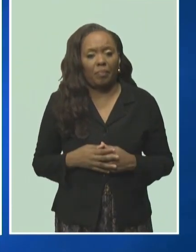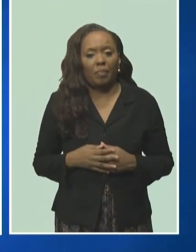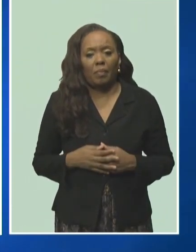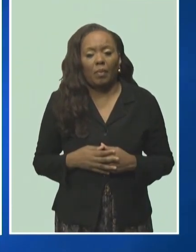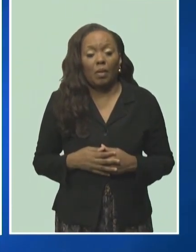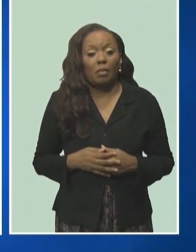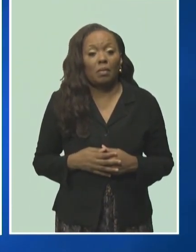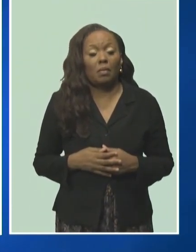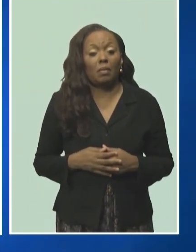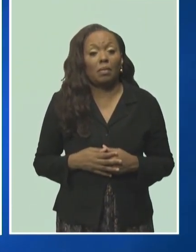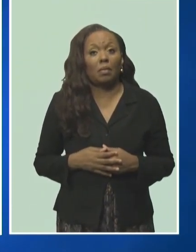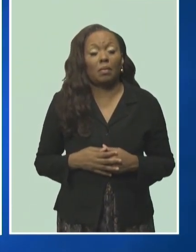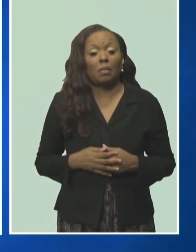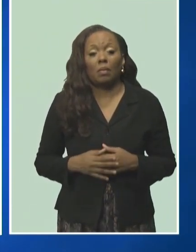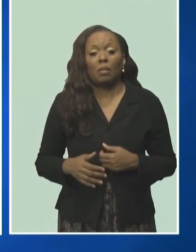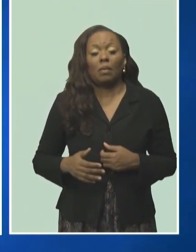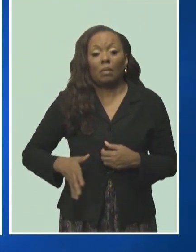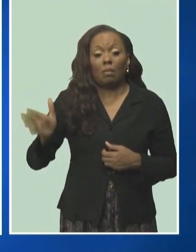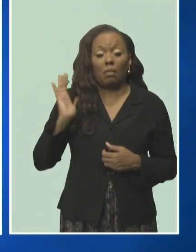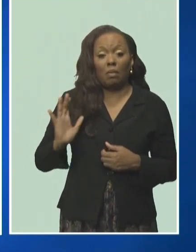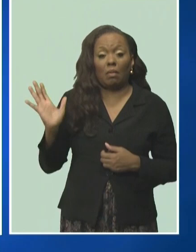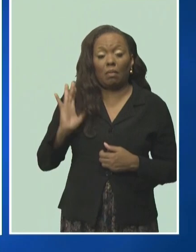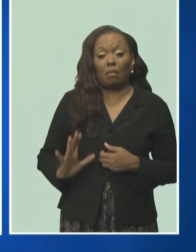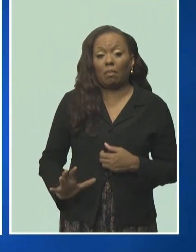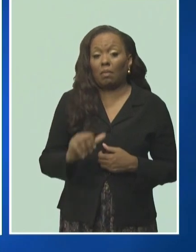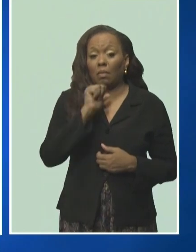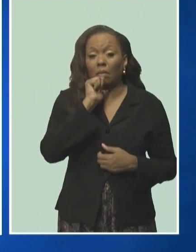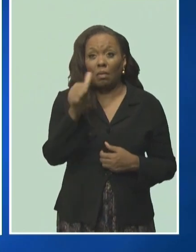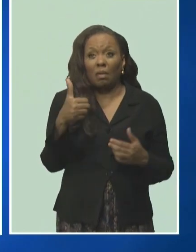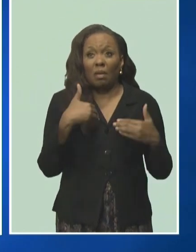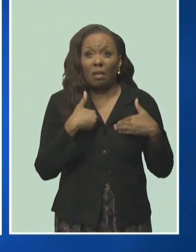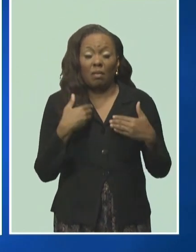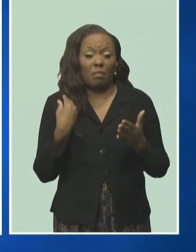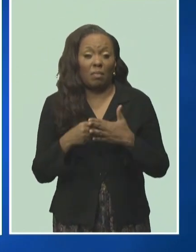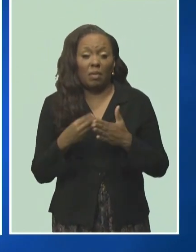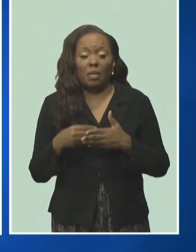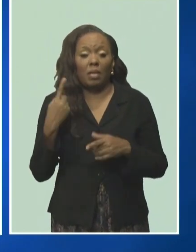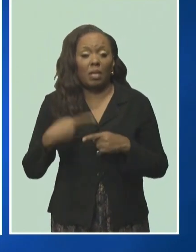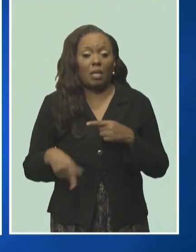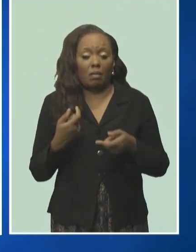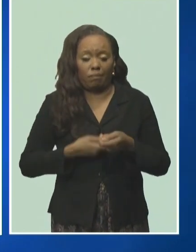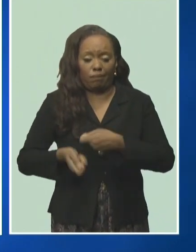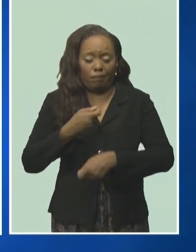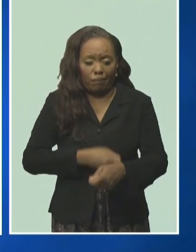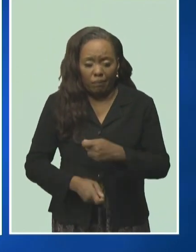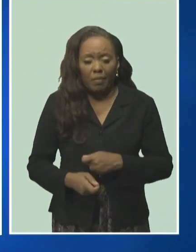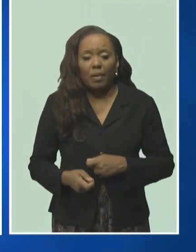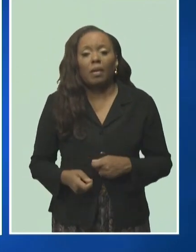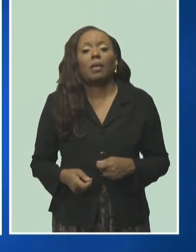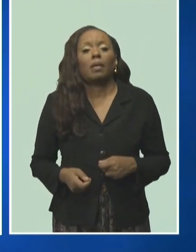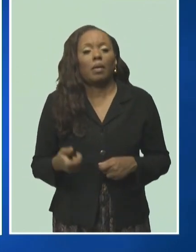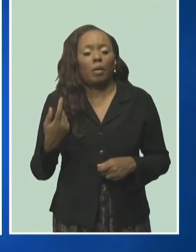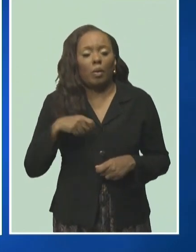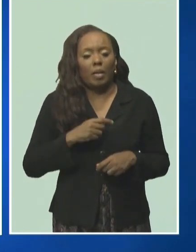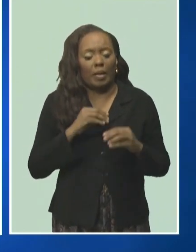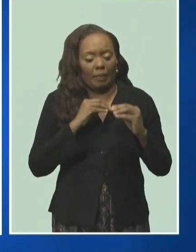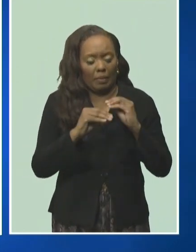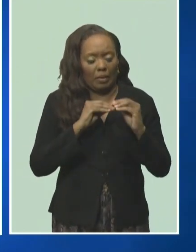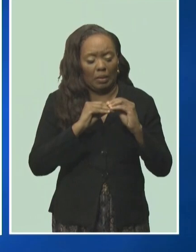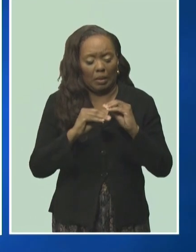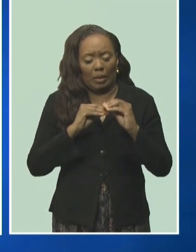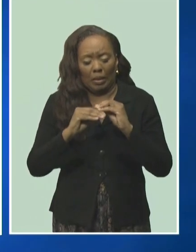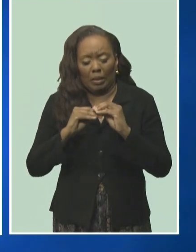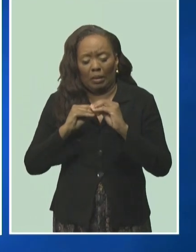have funding in the past, we couldn't do the mains replacement. We just extended the network to service